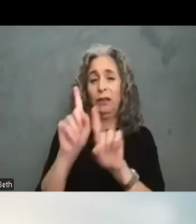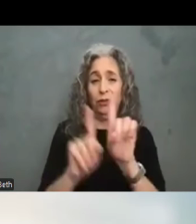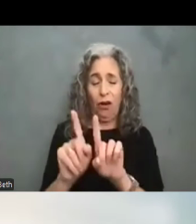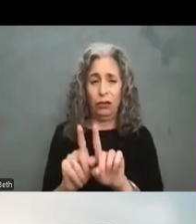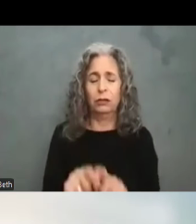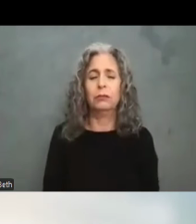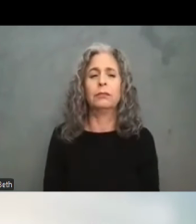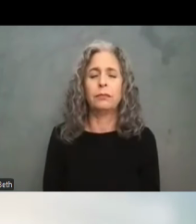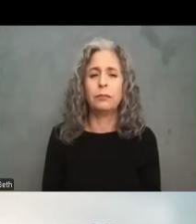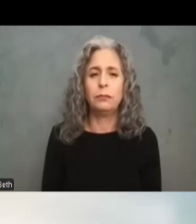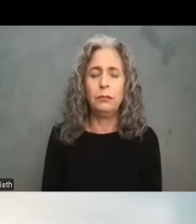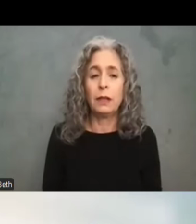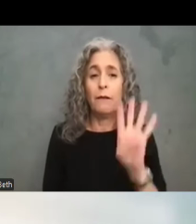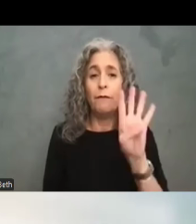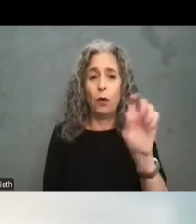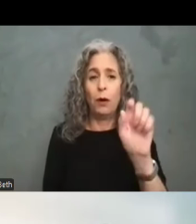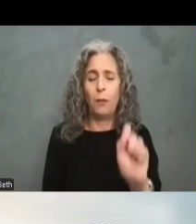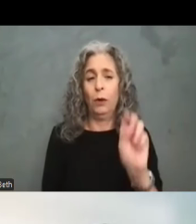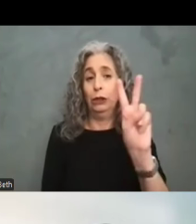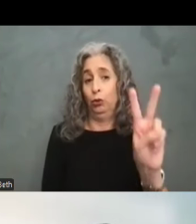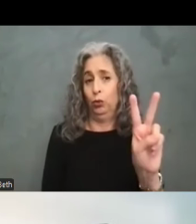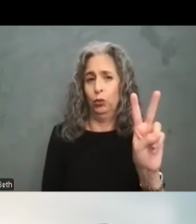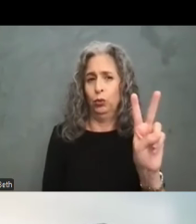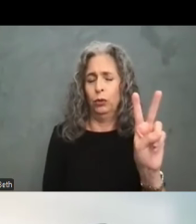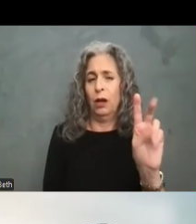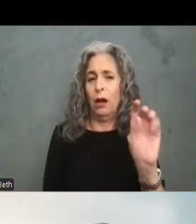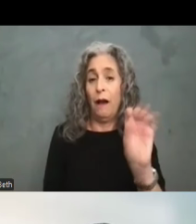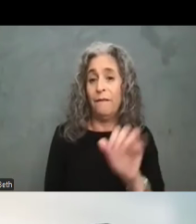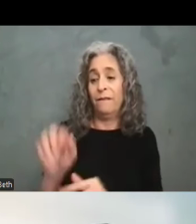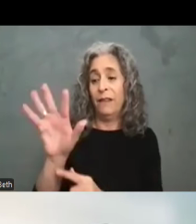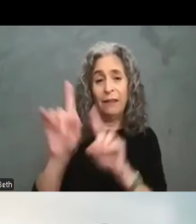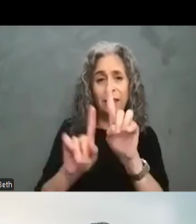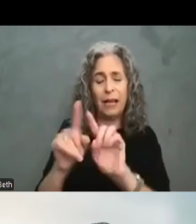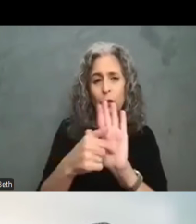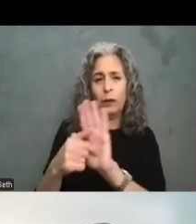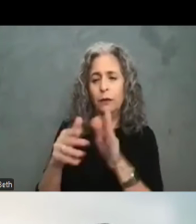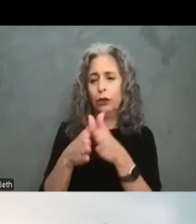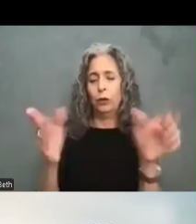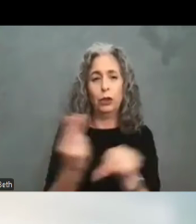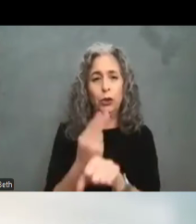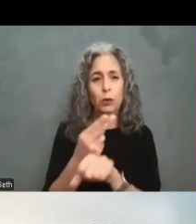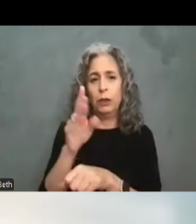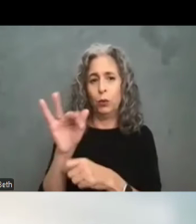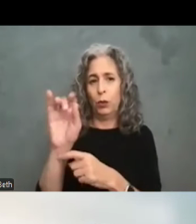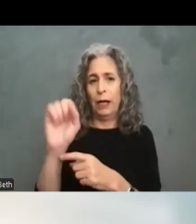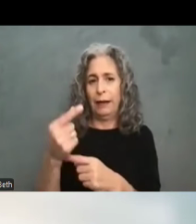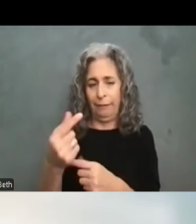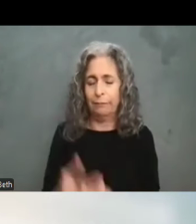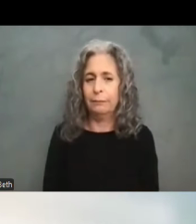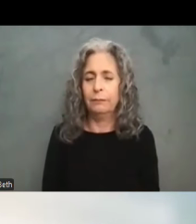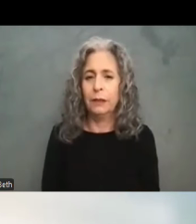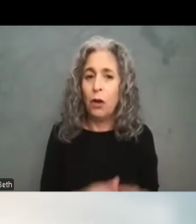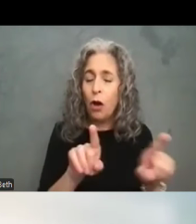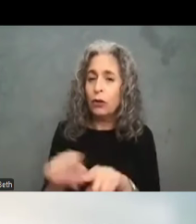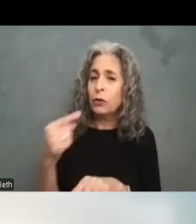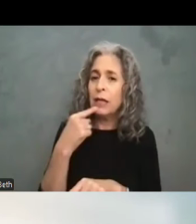and 4.2 out of 5 stars represented for the general user rating. It also says that